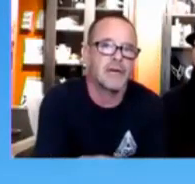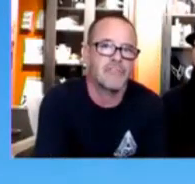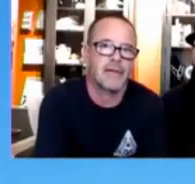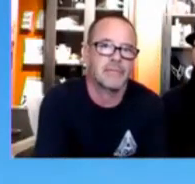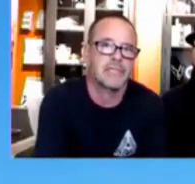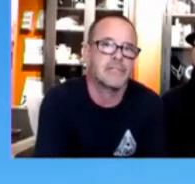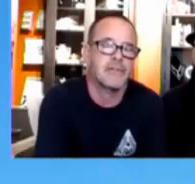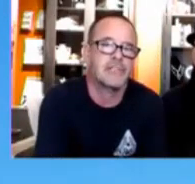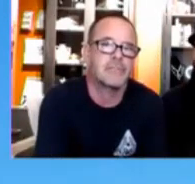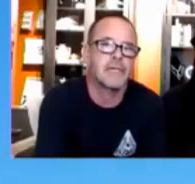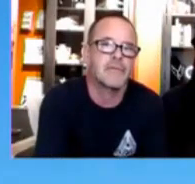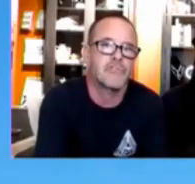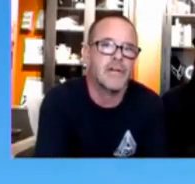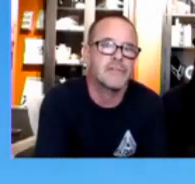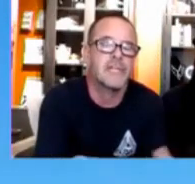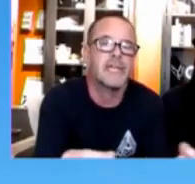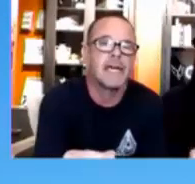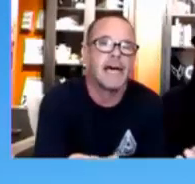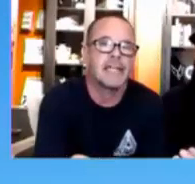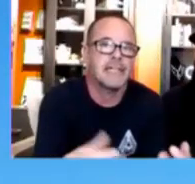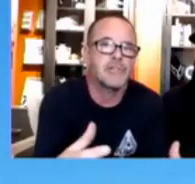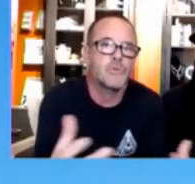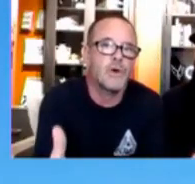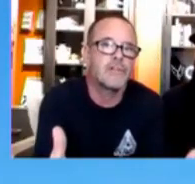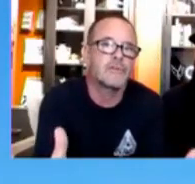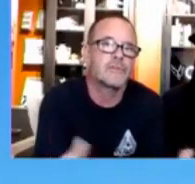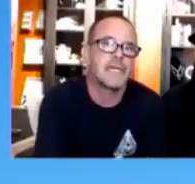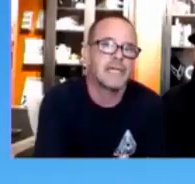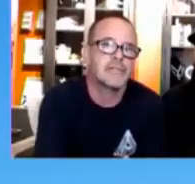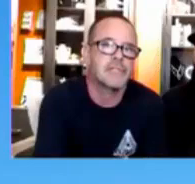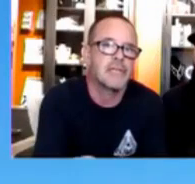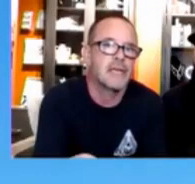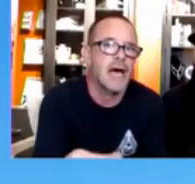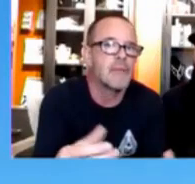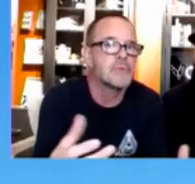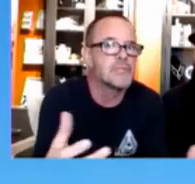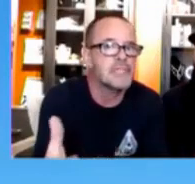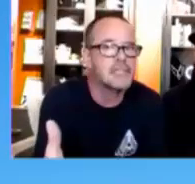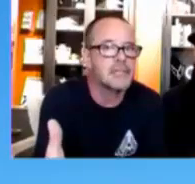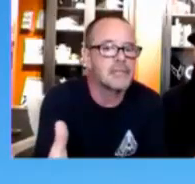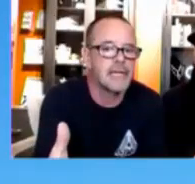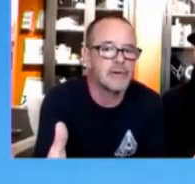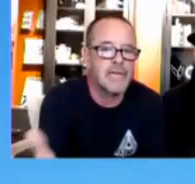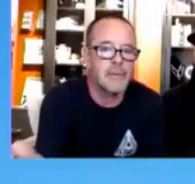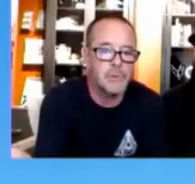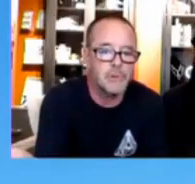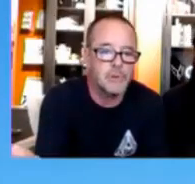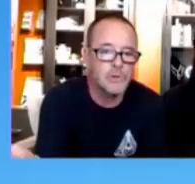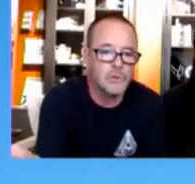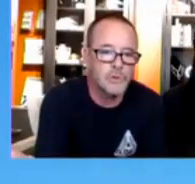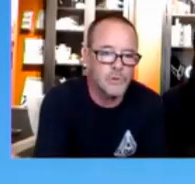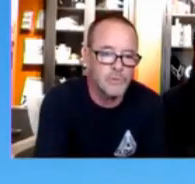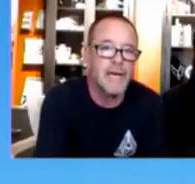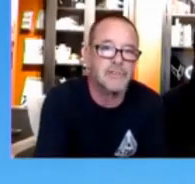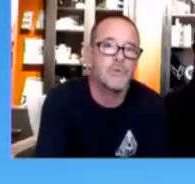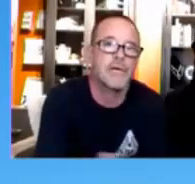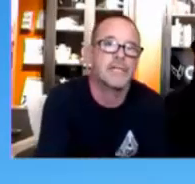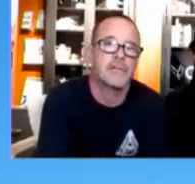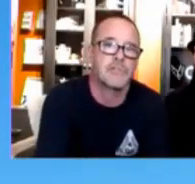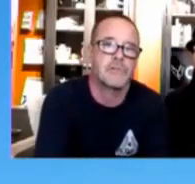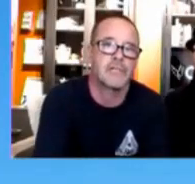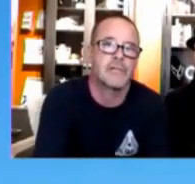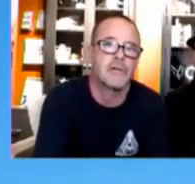become a family. They start to become friends, and each one of them takes a position. Now, Taboo, who passed